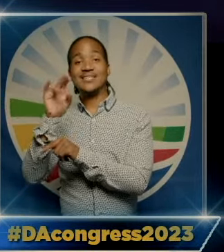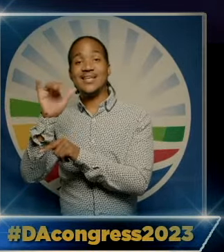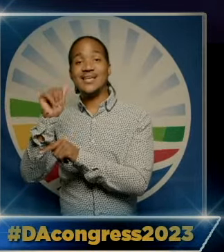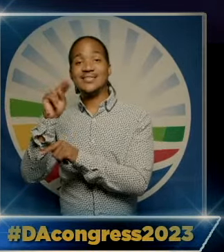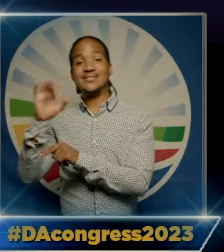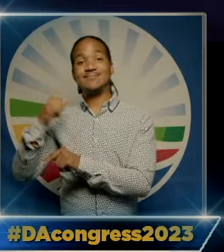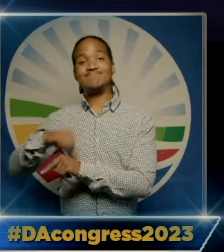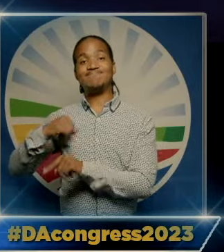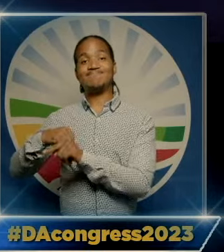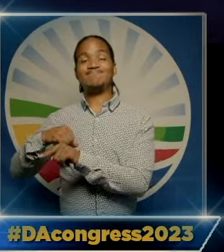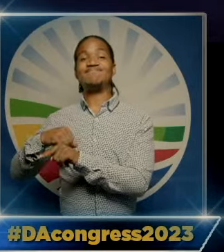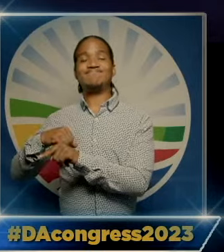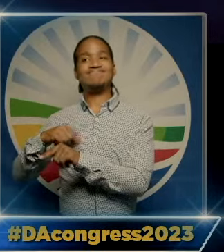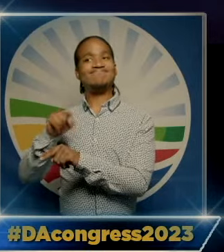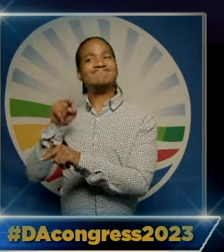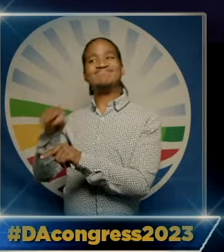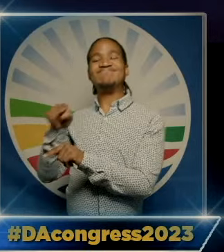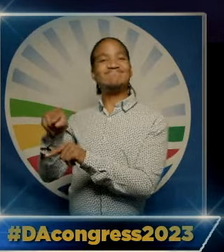1.4 billion rand.